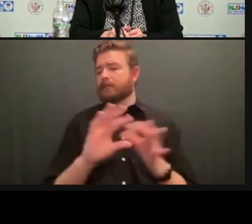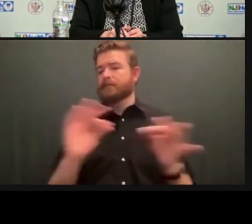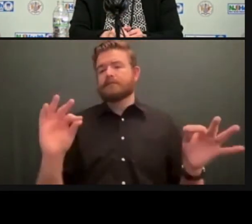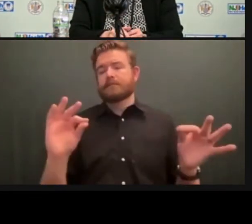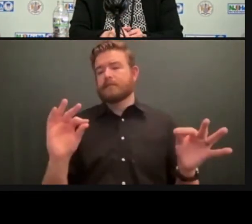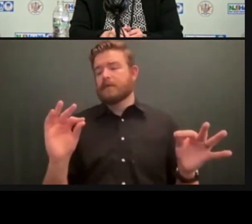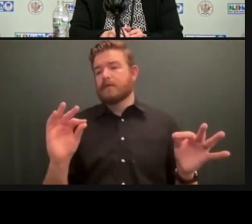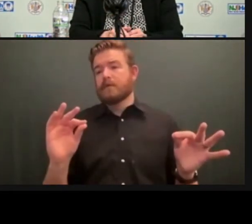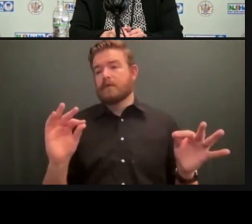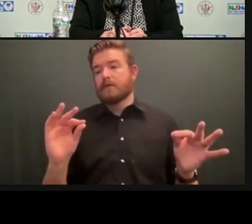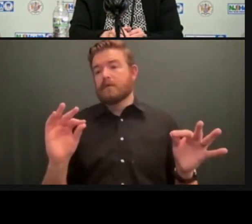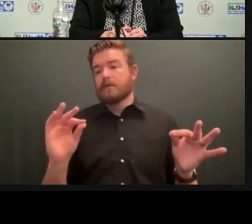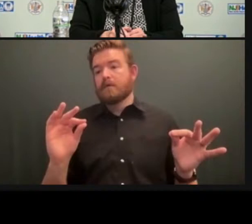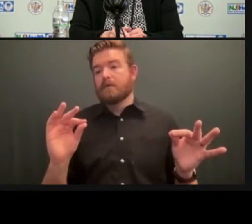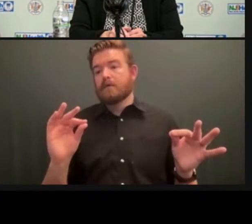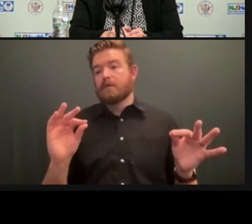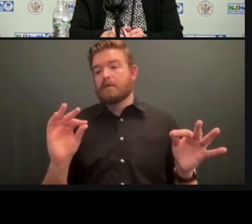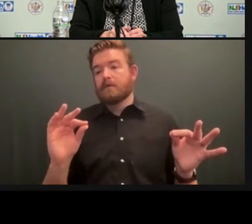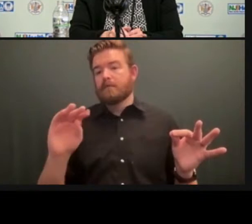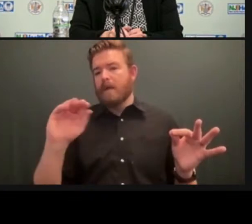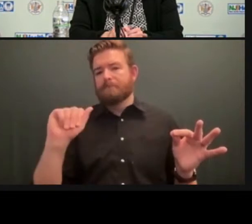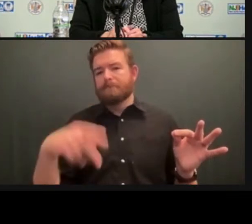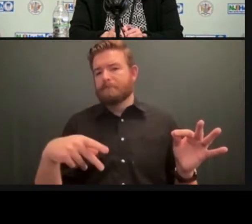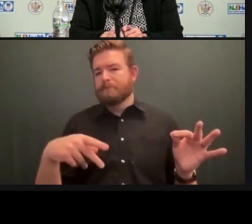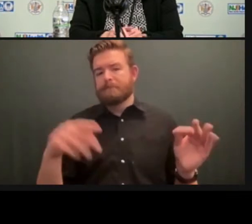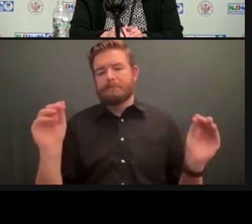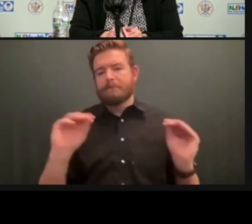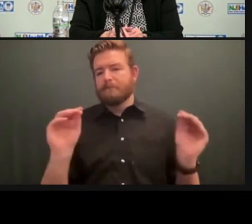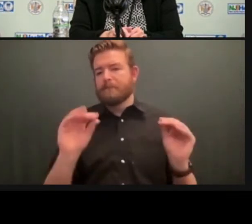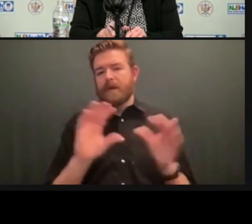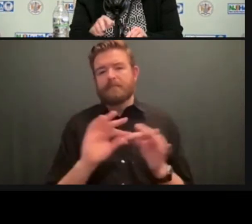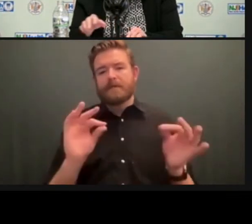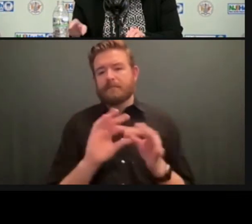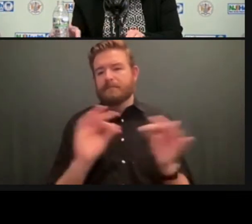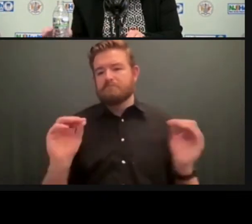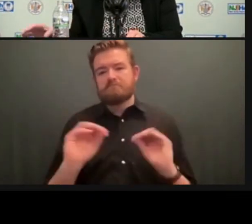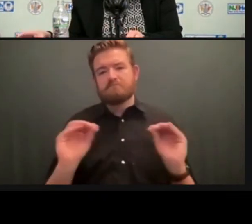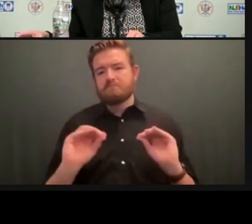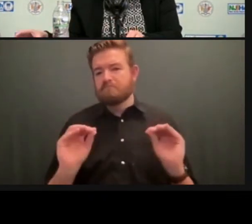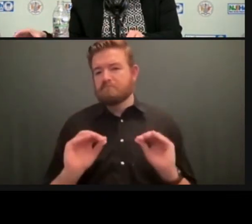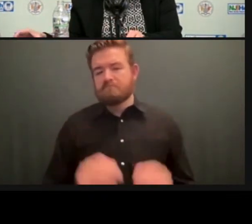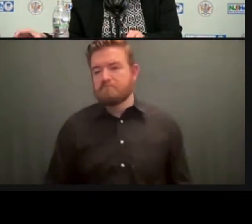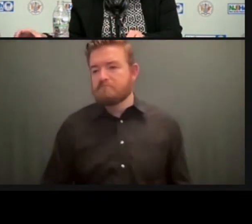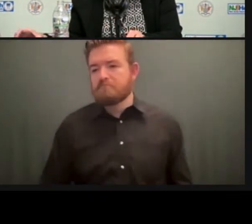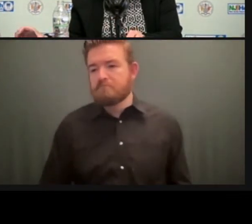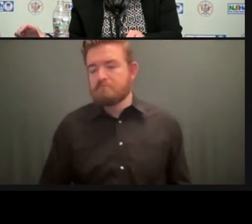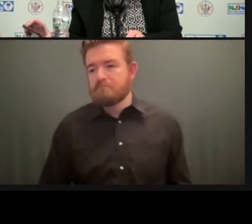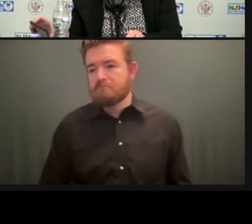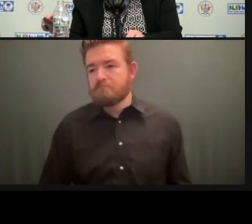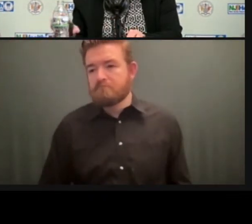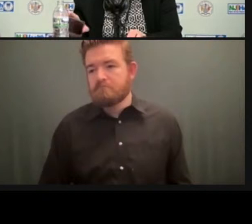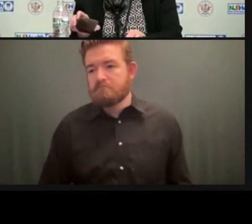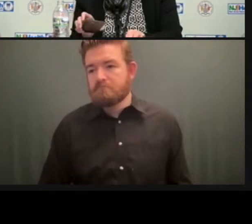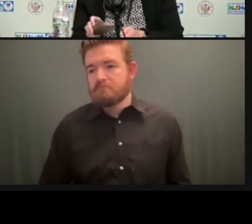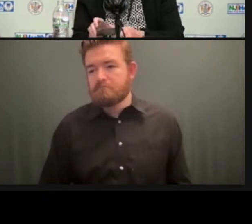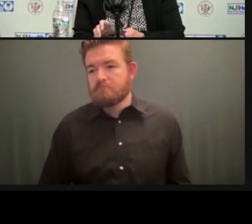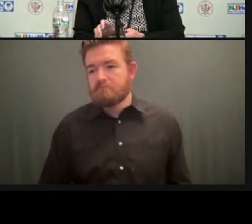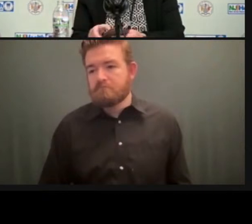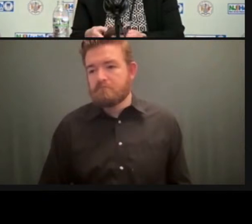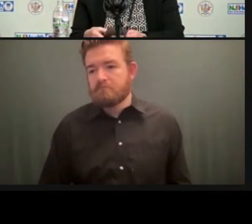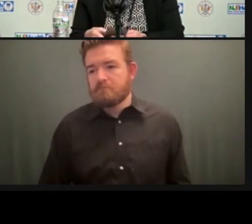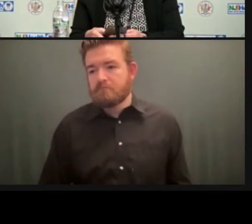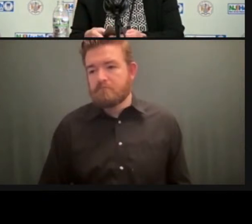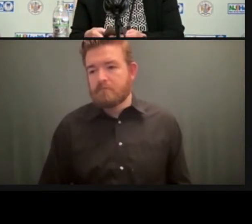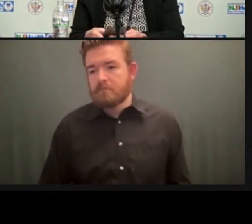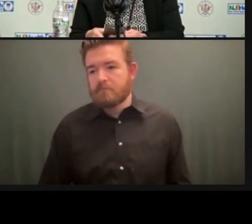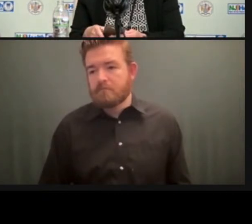specifically on the map, other than listen, I've got unlimited regard for Justice Wallace. I think